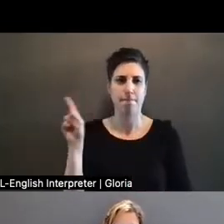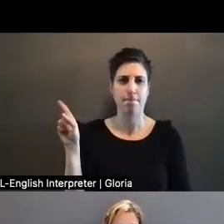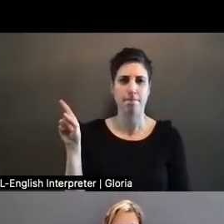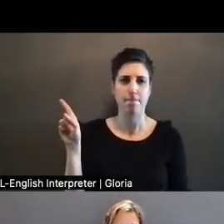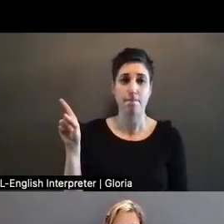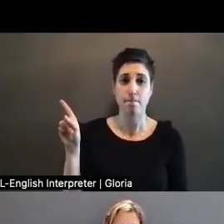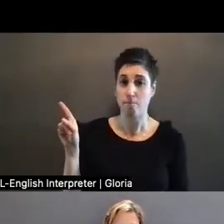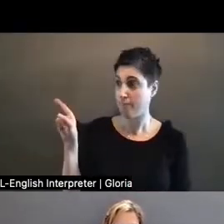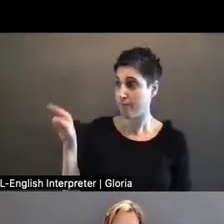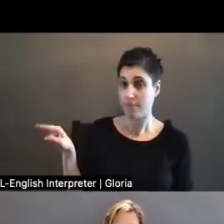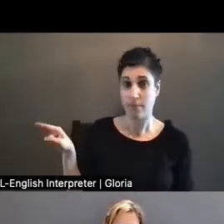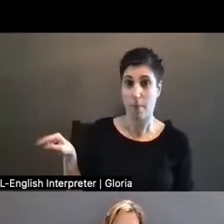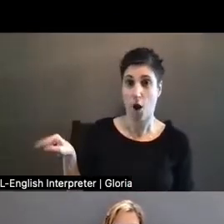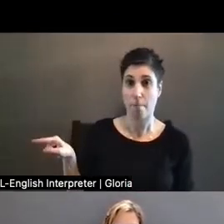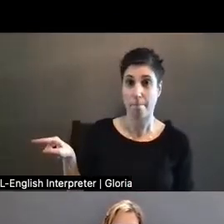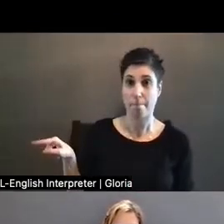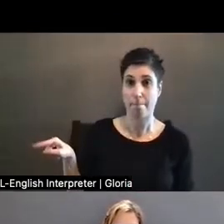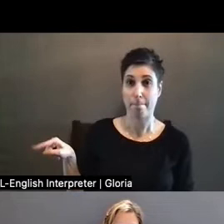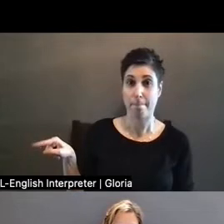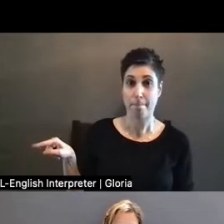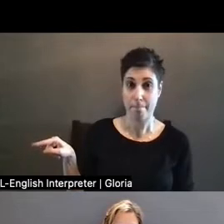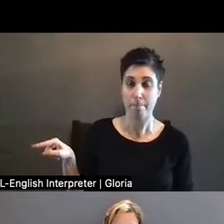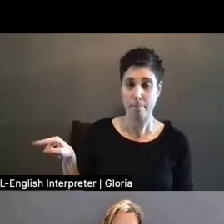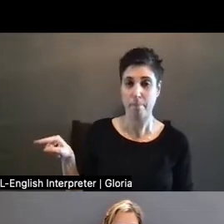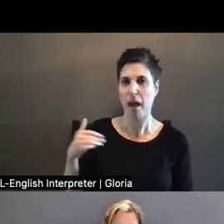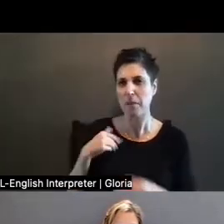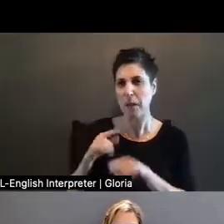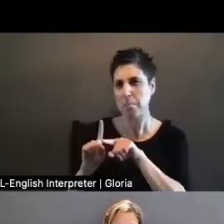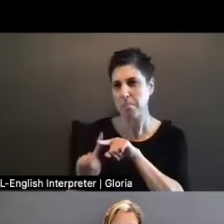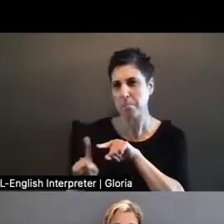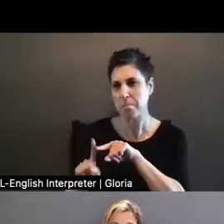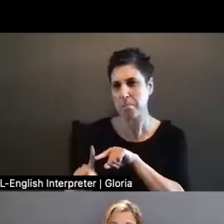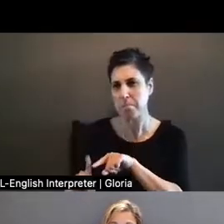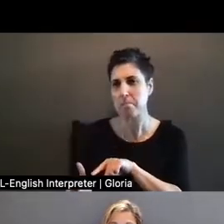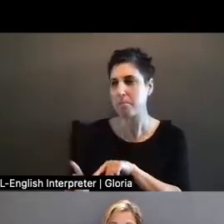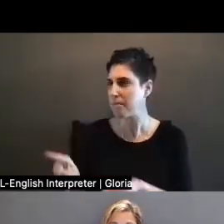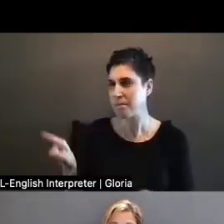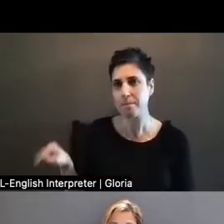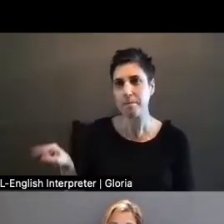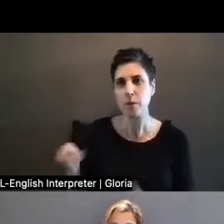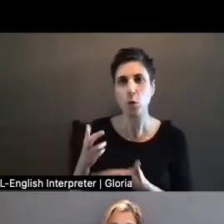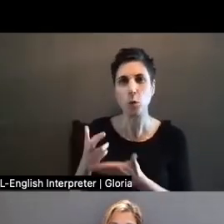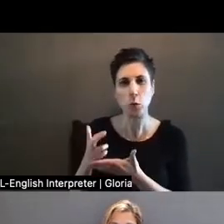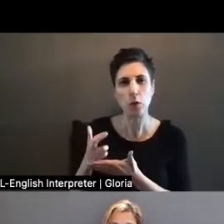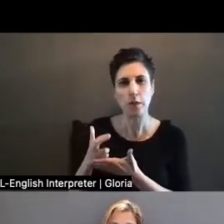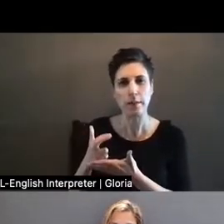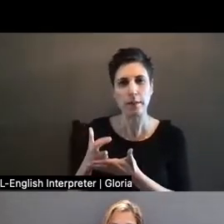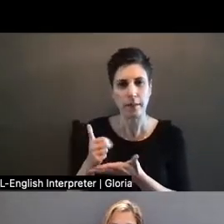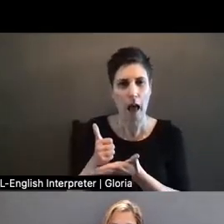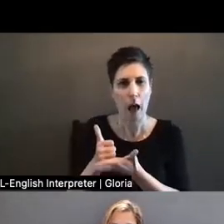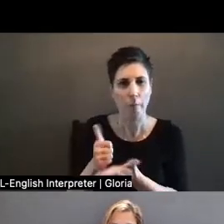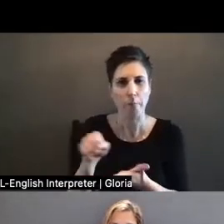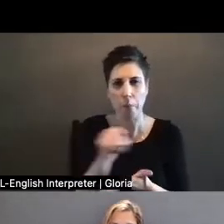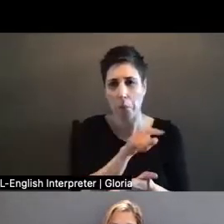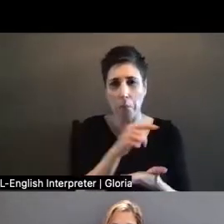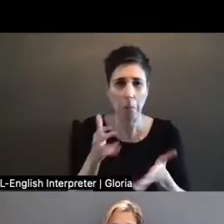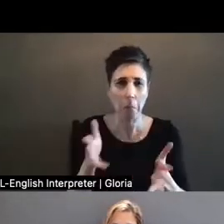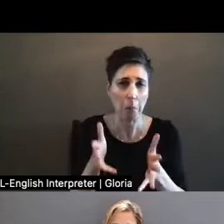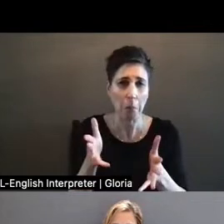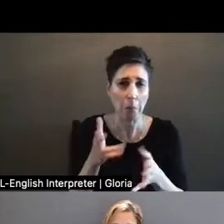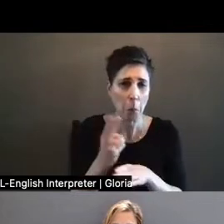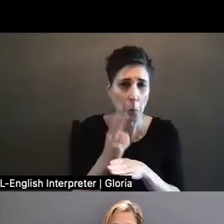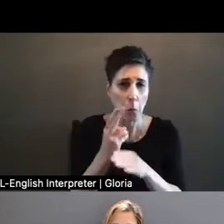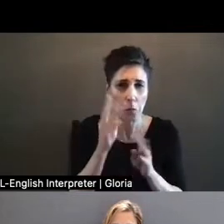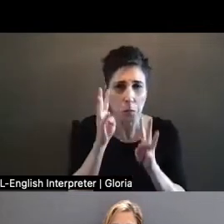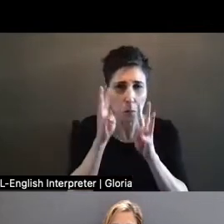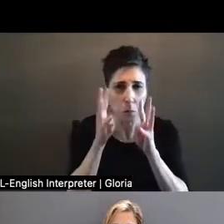things, the Quizlet and Chegg and the Jeopardy Labs. Some very interesting things. There's a couple of people I see in